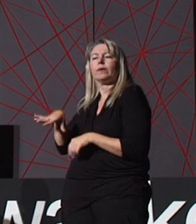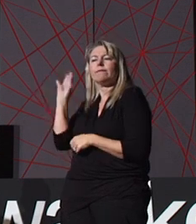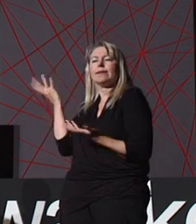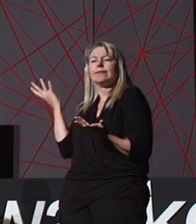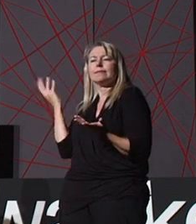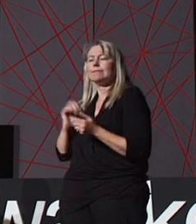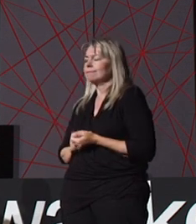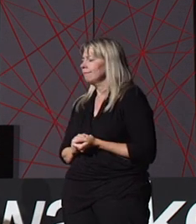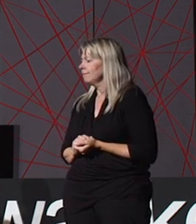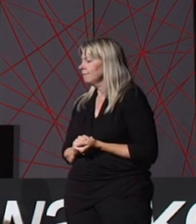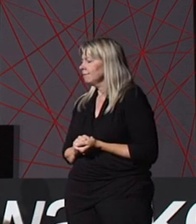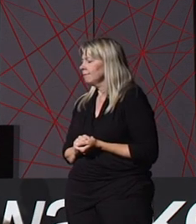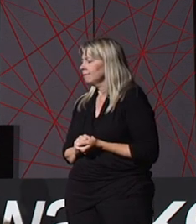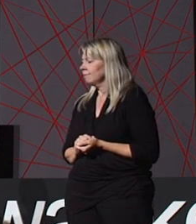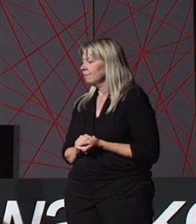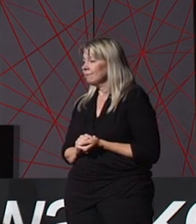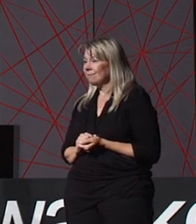Well, the answer is both simple